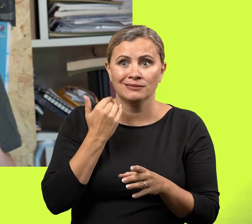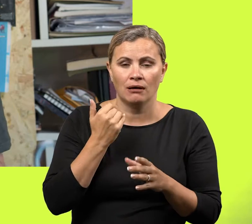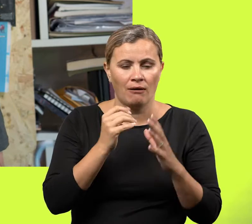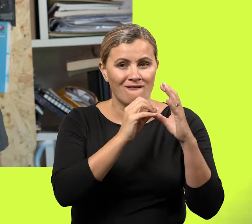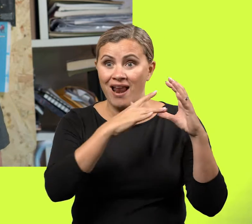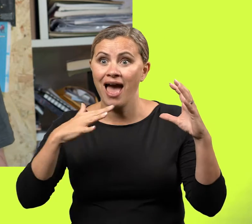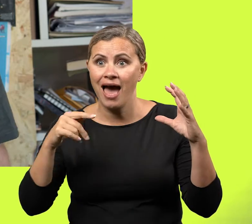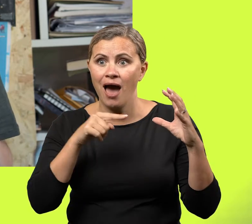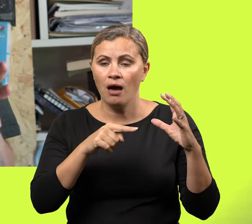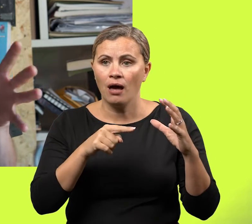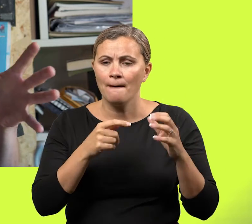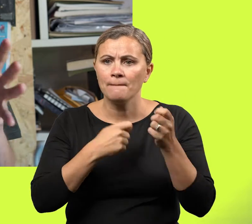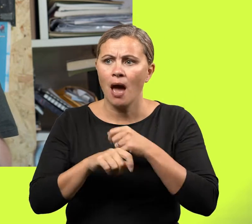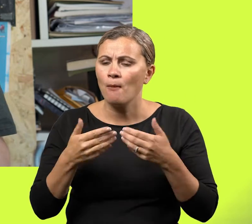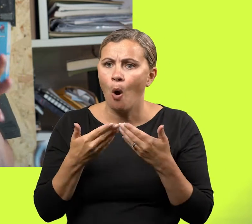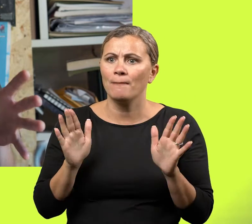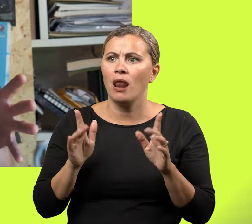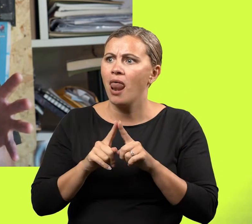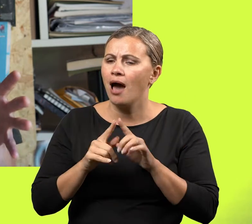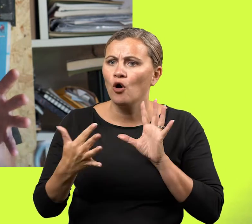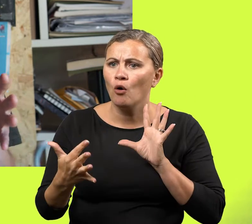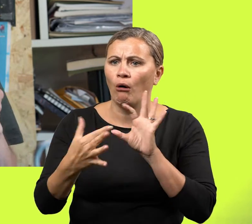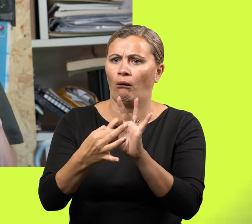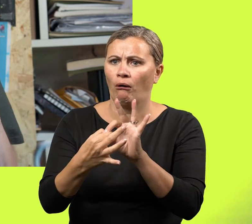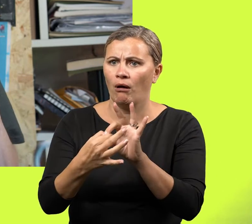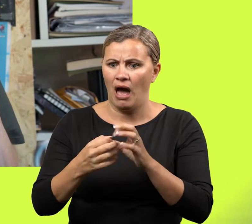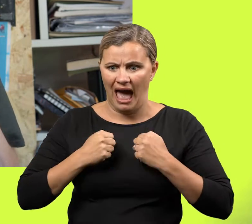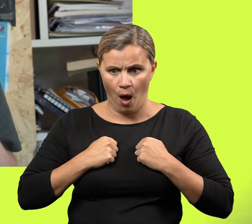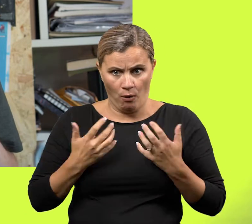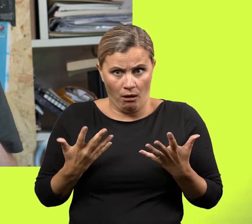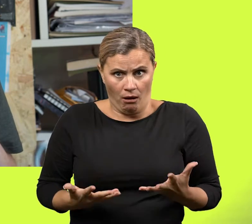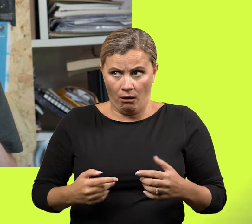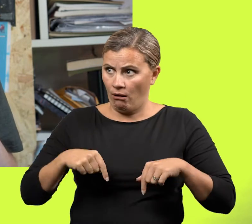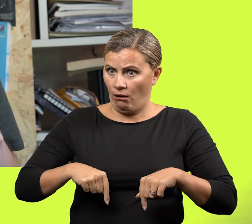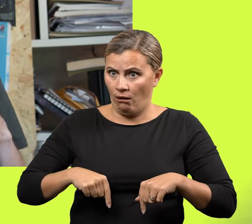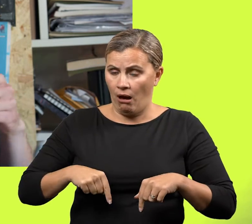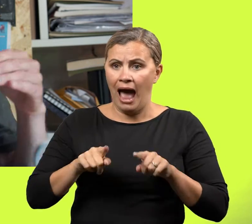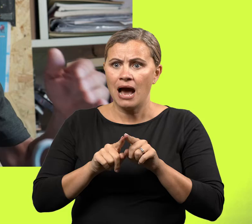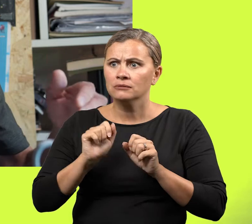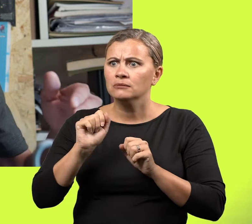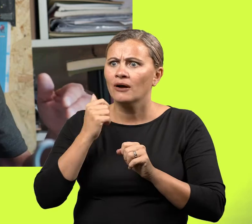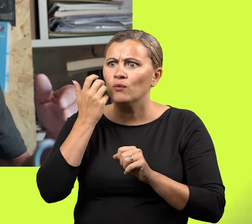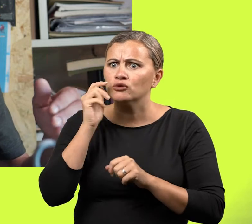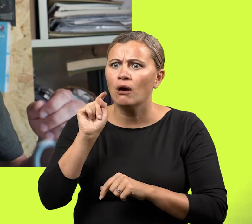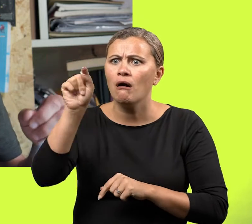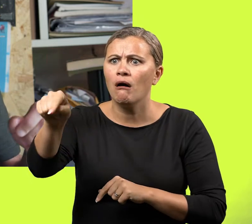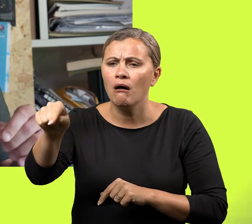has opened up some kind of connection between our time and his